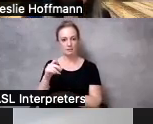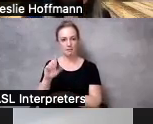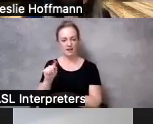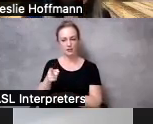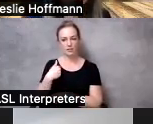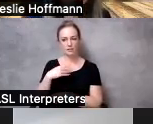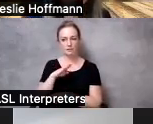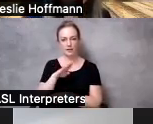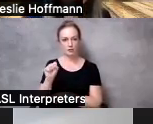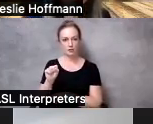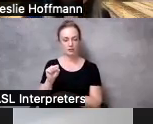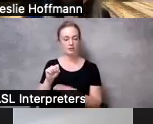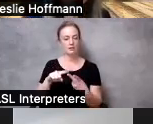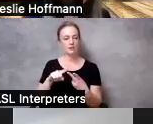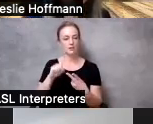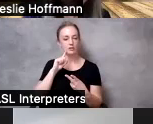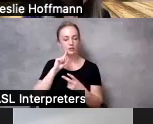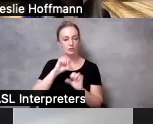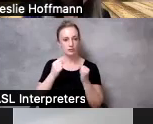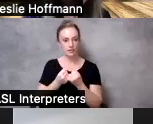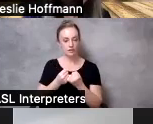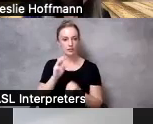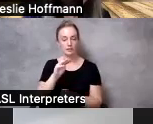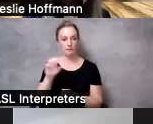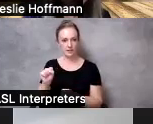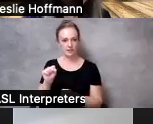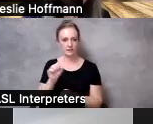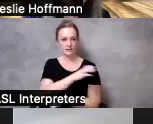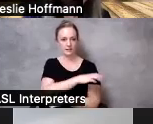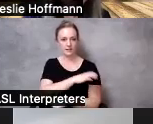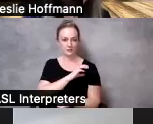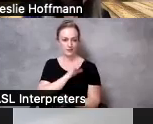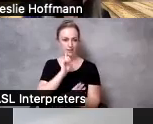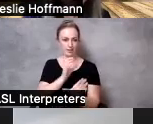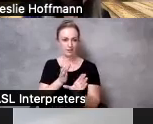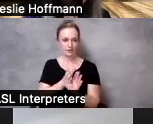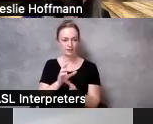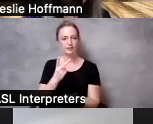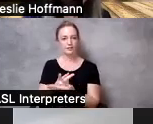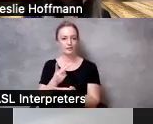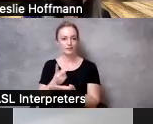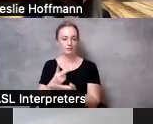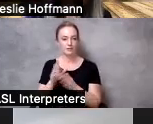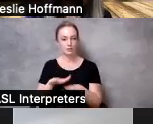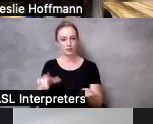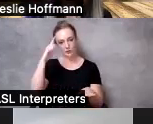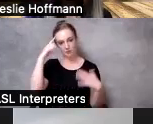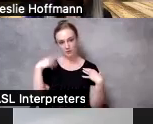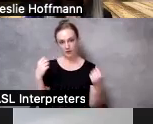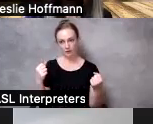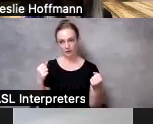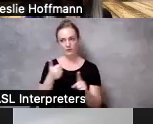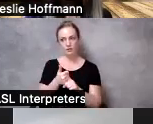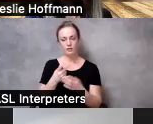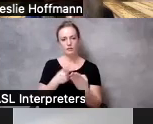and psychology, a master's degree in clinical psychology, and a graduate certificate in children's mental health. Beth has served as the project